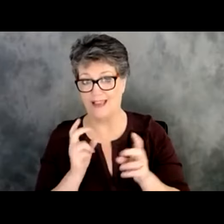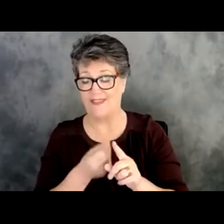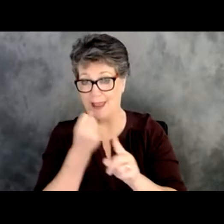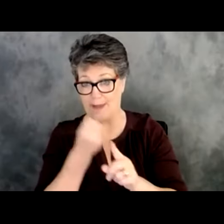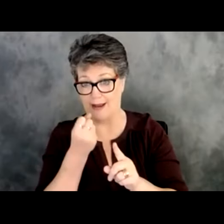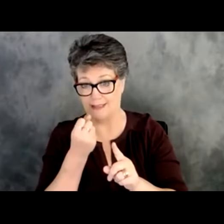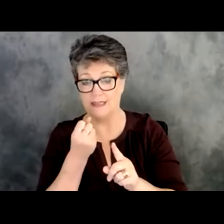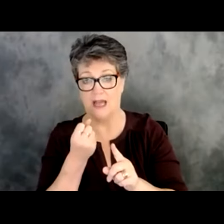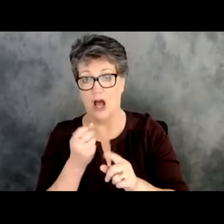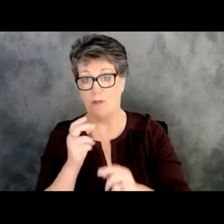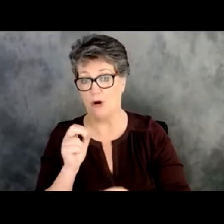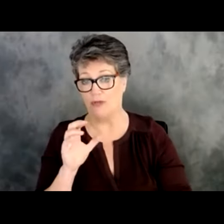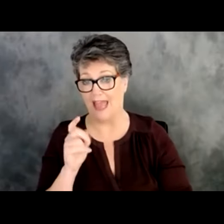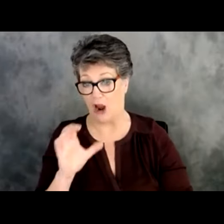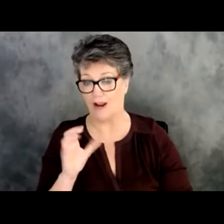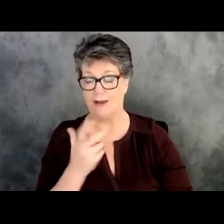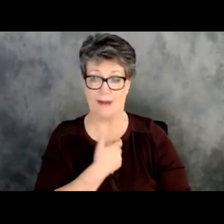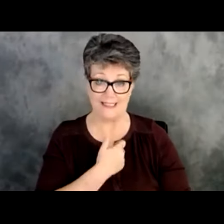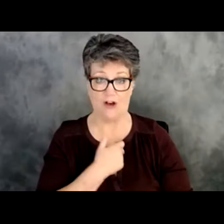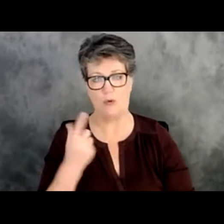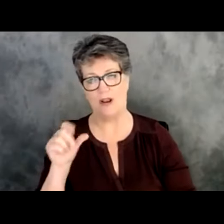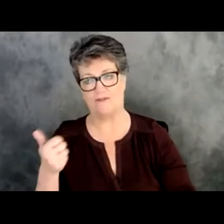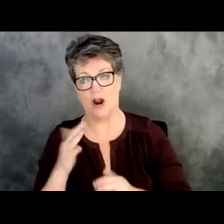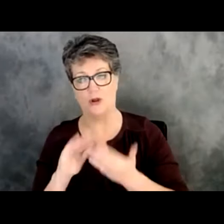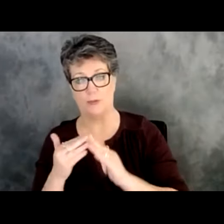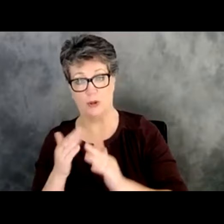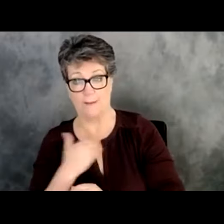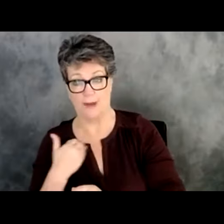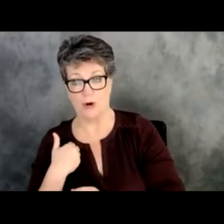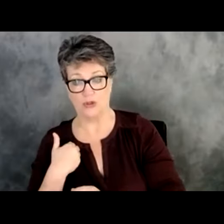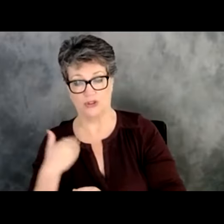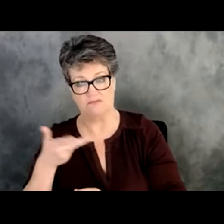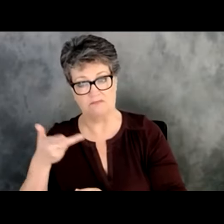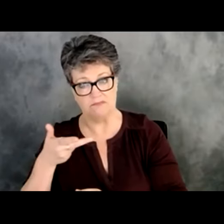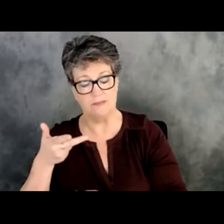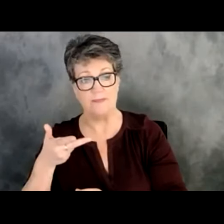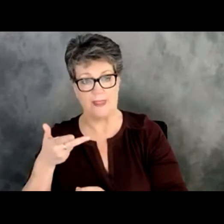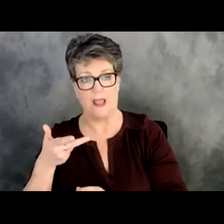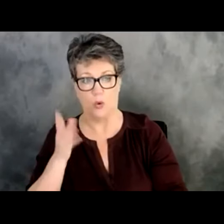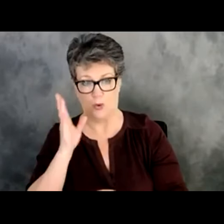this, both Eric and myself, as well as one of our community members,